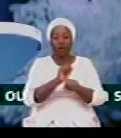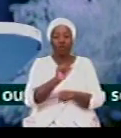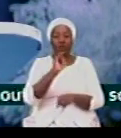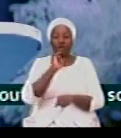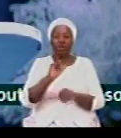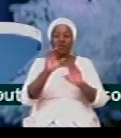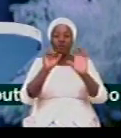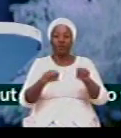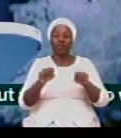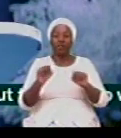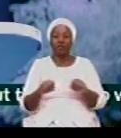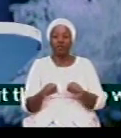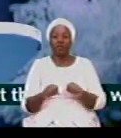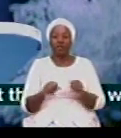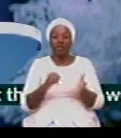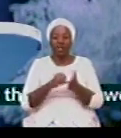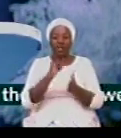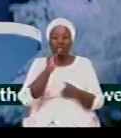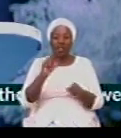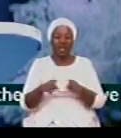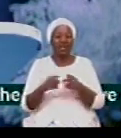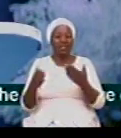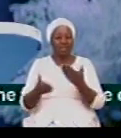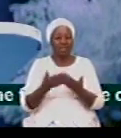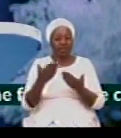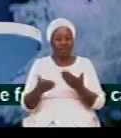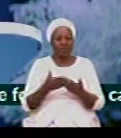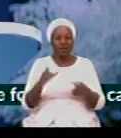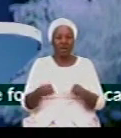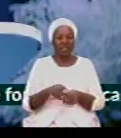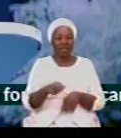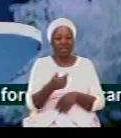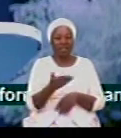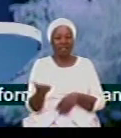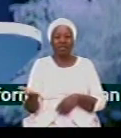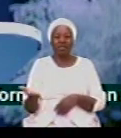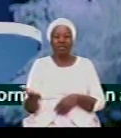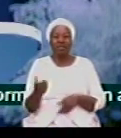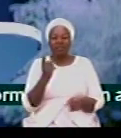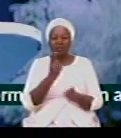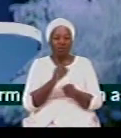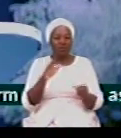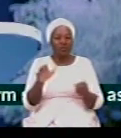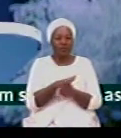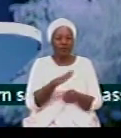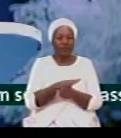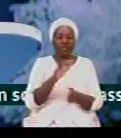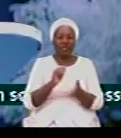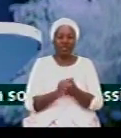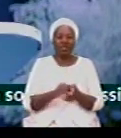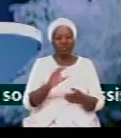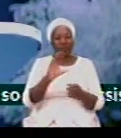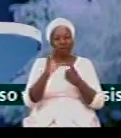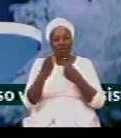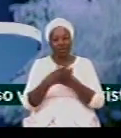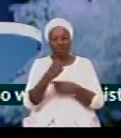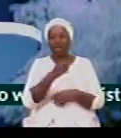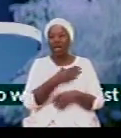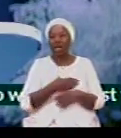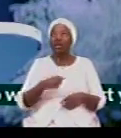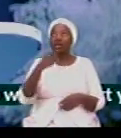anything. Just fulfill the conditions, and God will not bypass